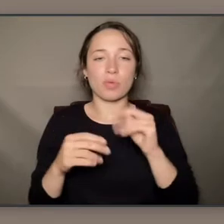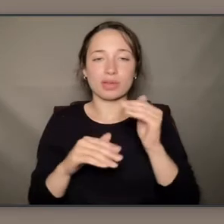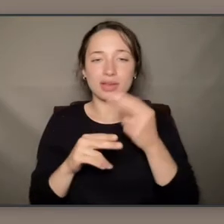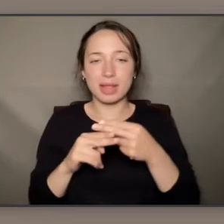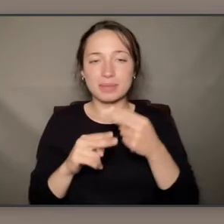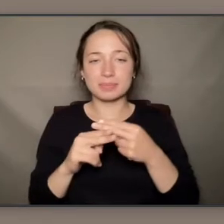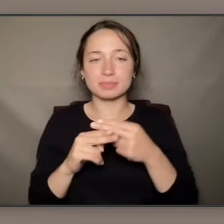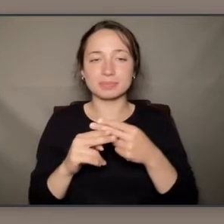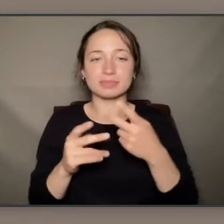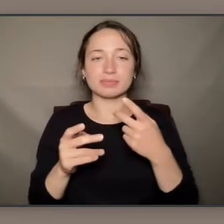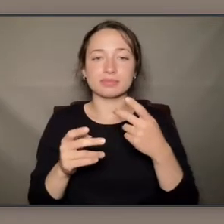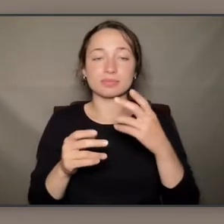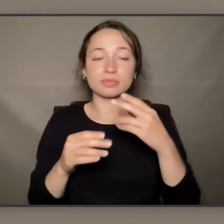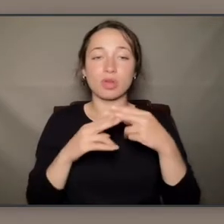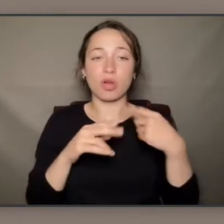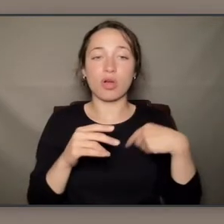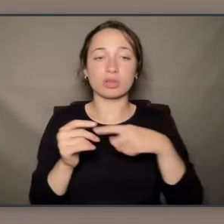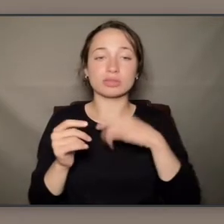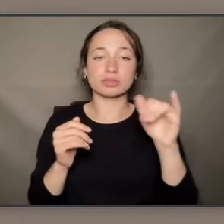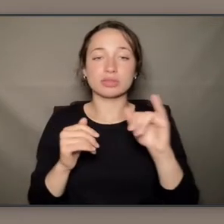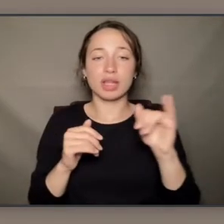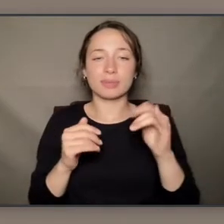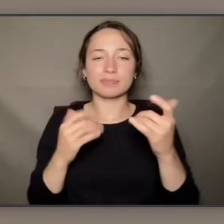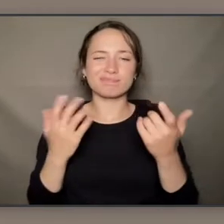for ourselves. So by